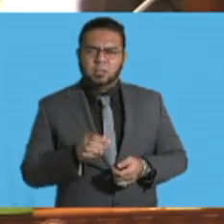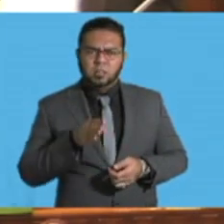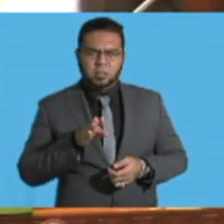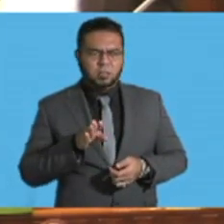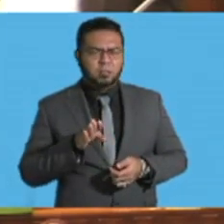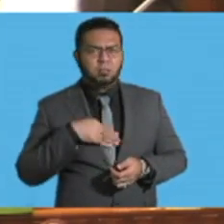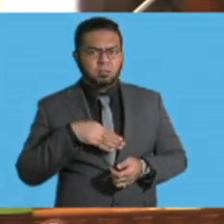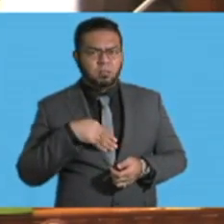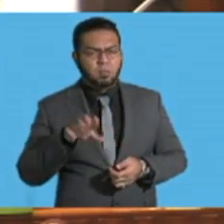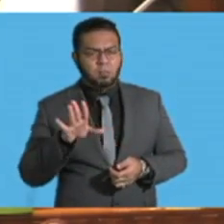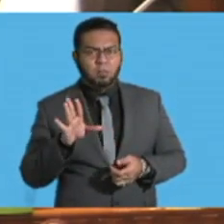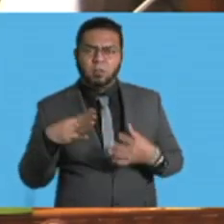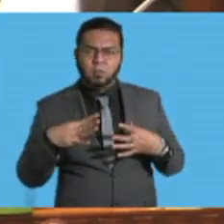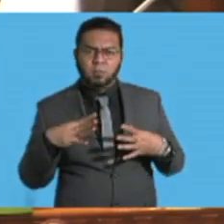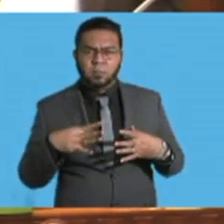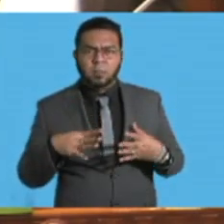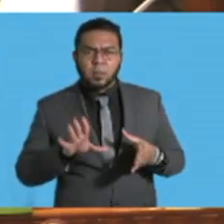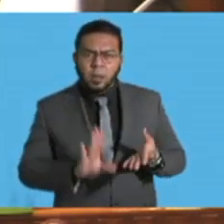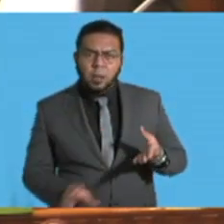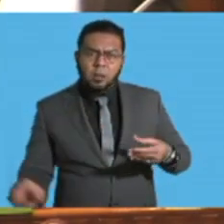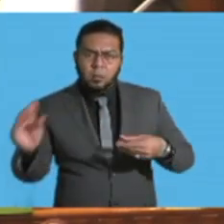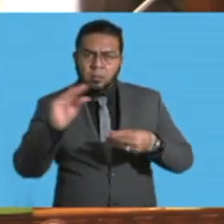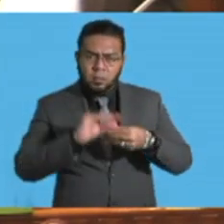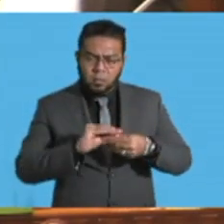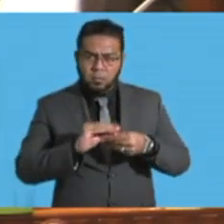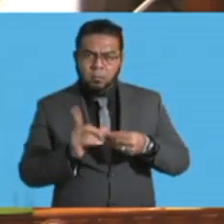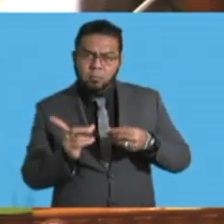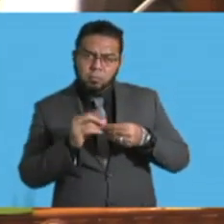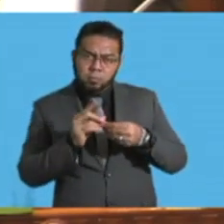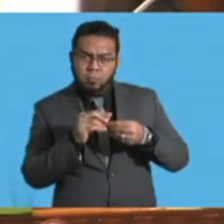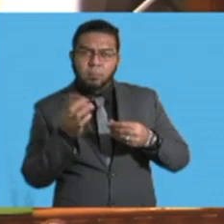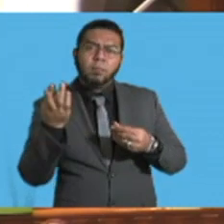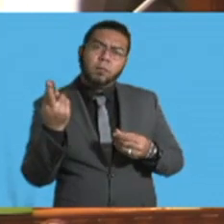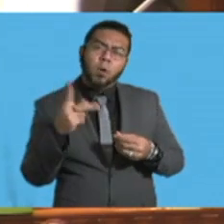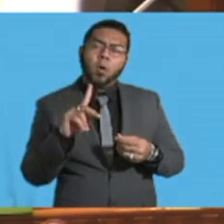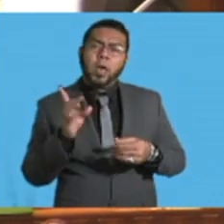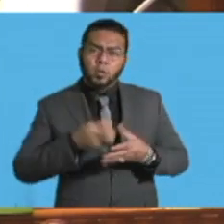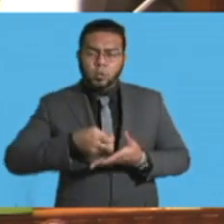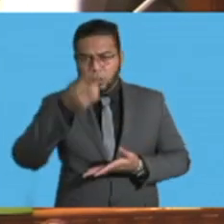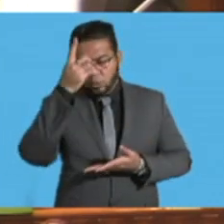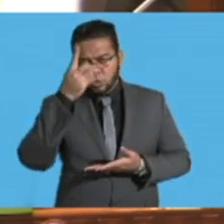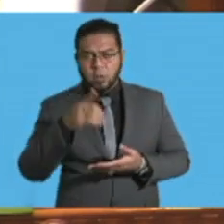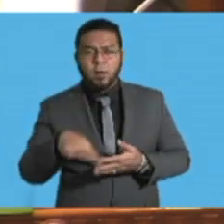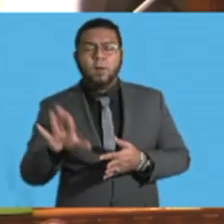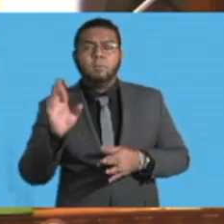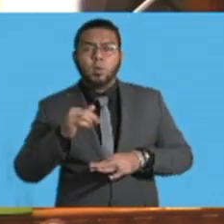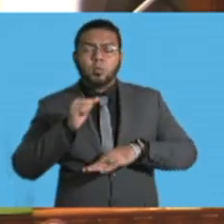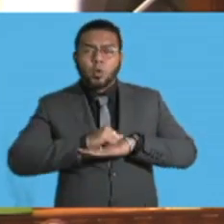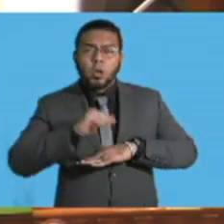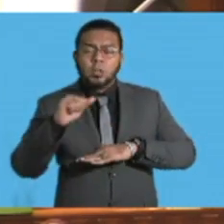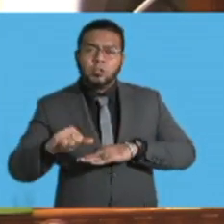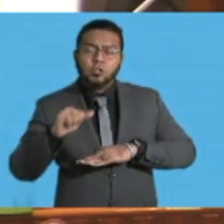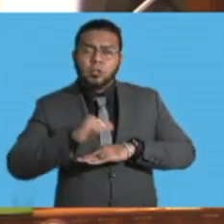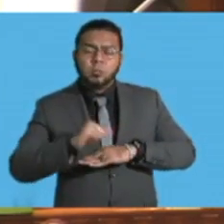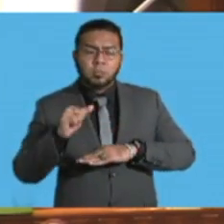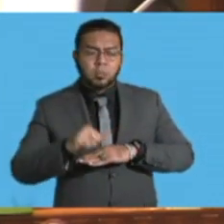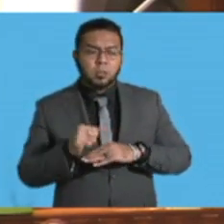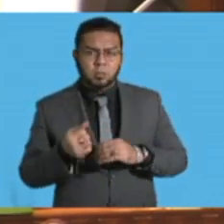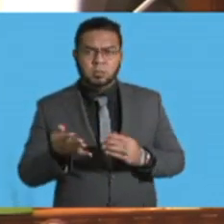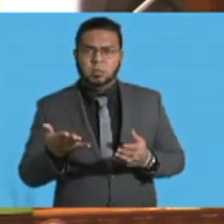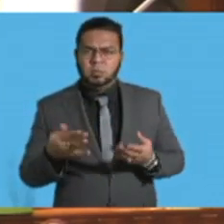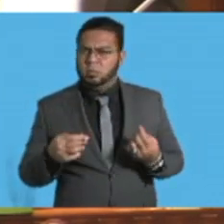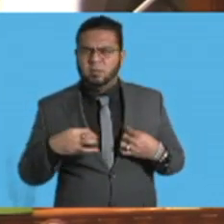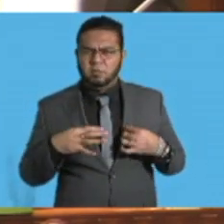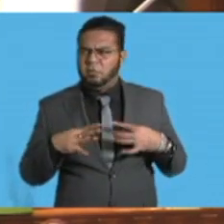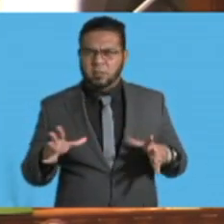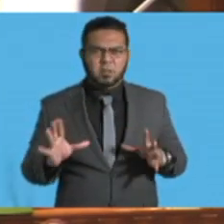school education is a freebie? Having a fair scholarship and tertiary education irrespective of race, creed, color and